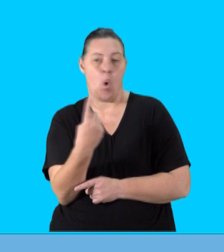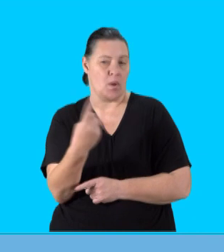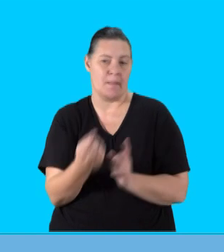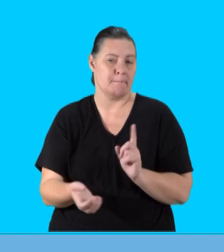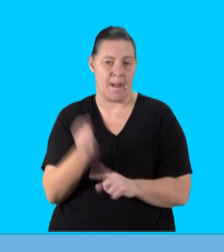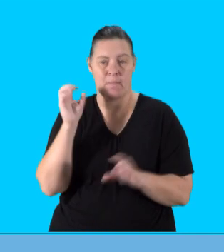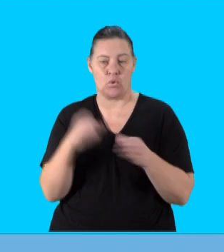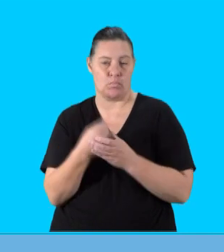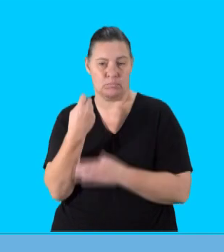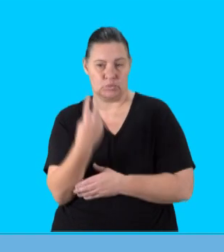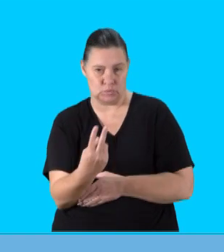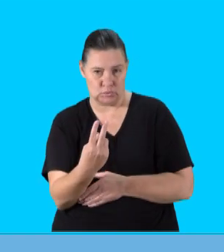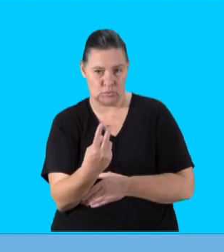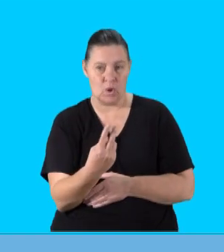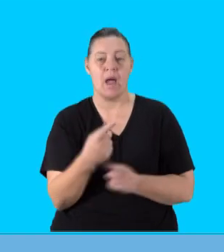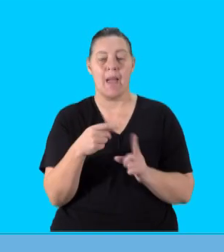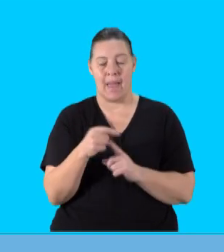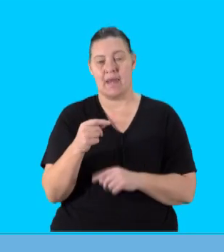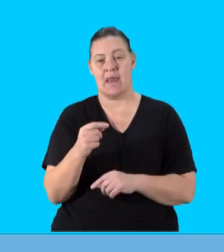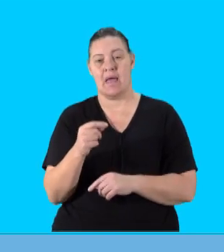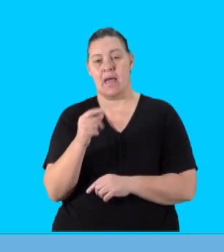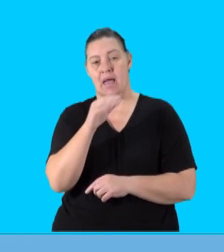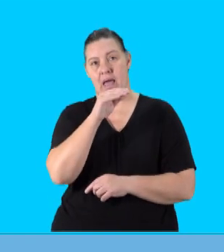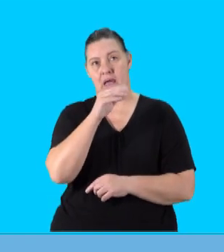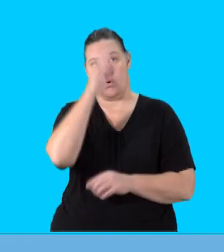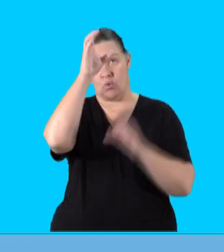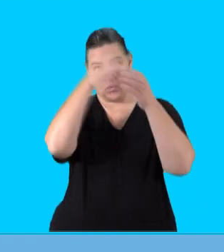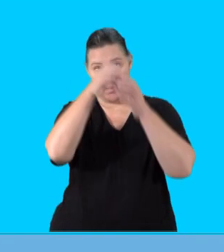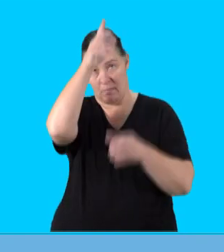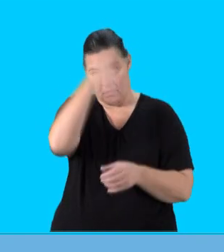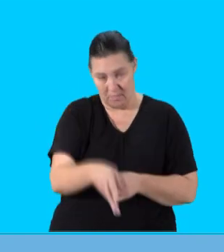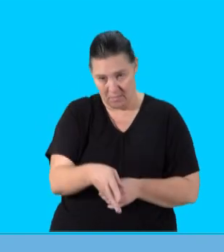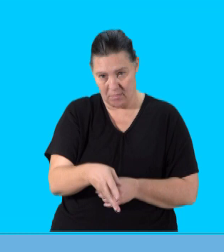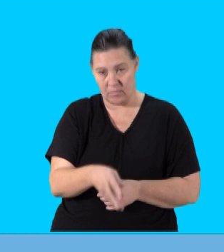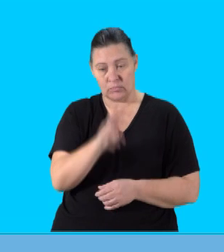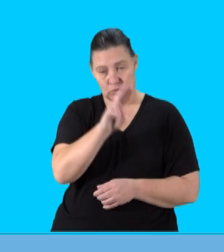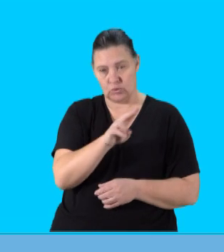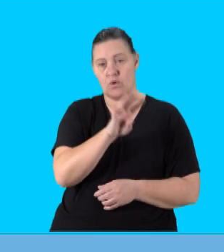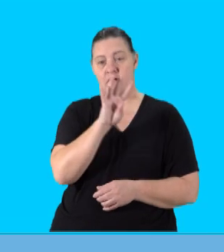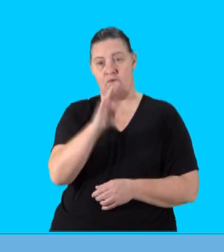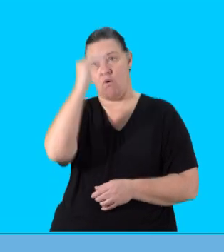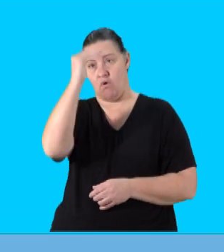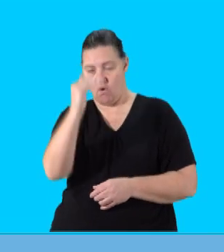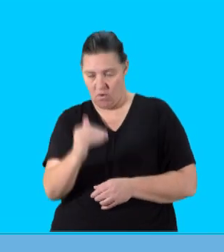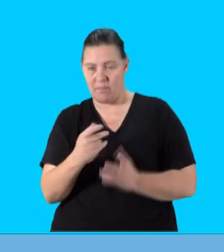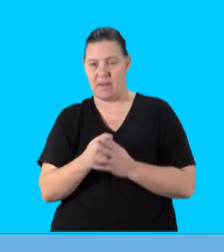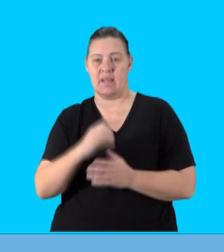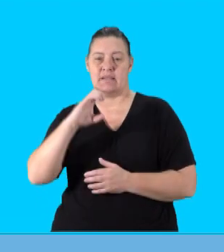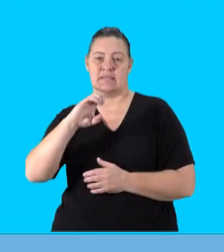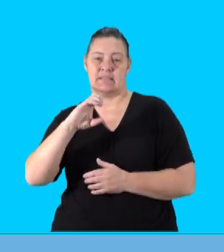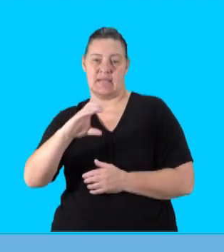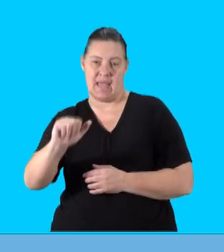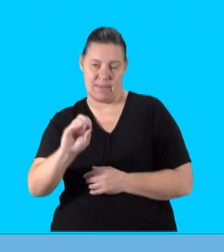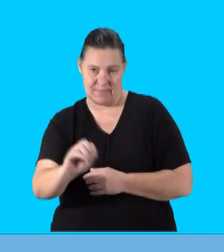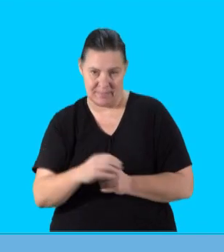element that is found in group 2 and period 4. So therefore, that's going to be Ca, which is